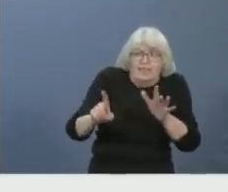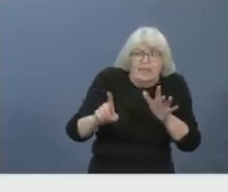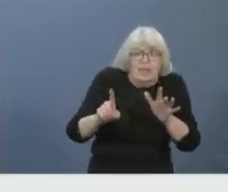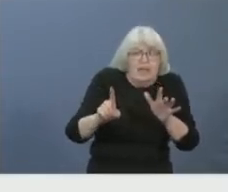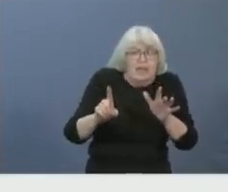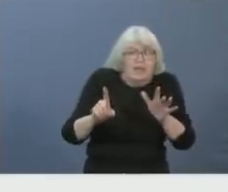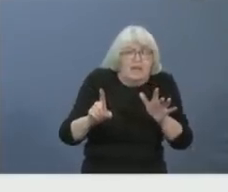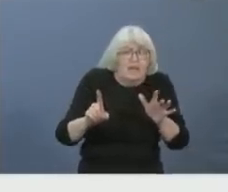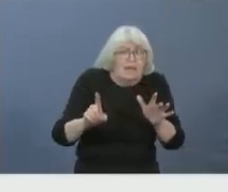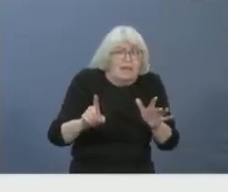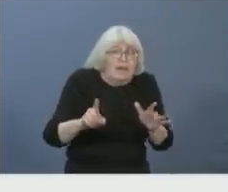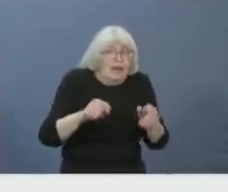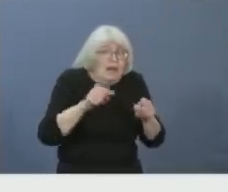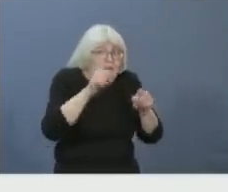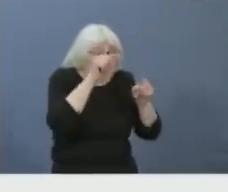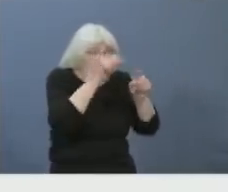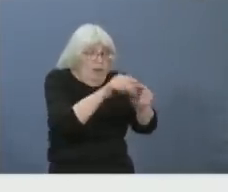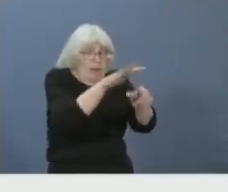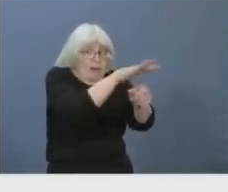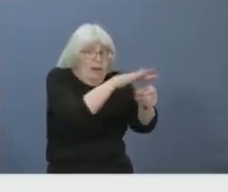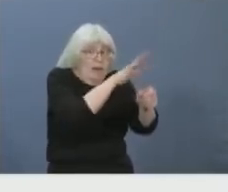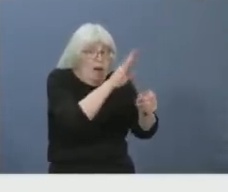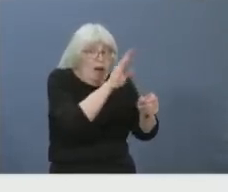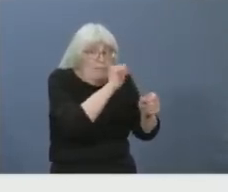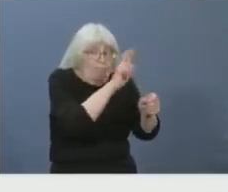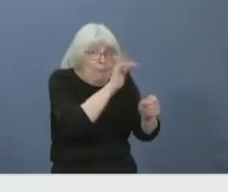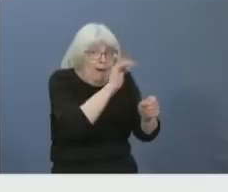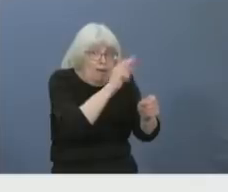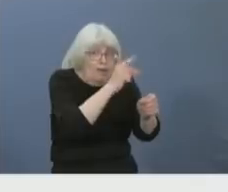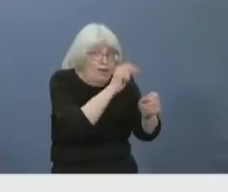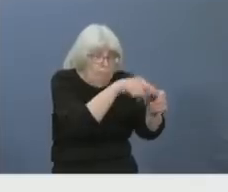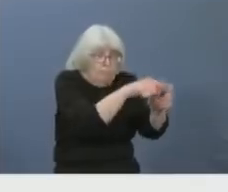Barrington, that I gather is now in the evacuation zone.